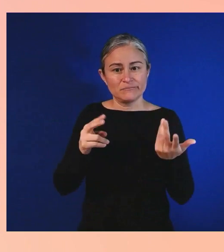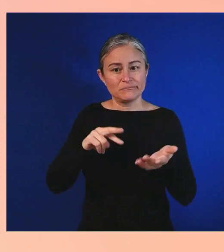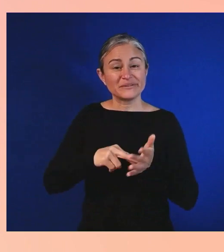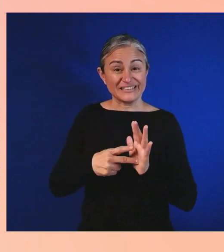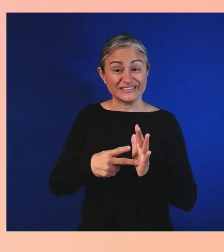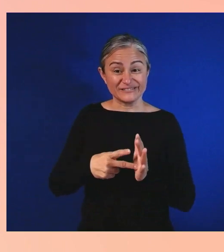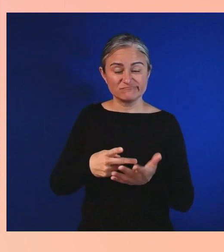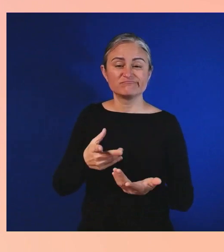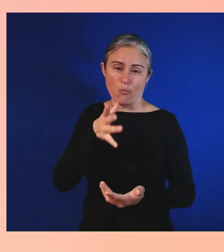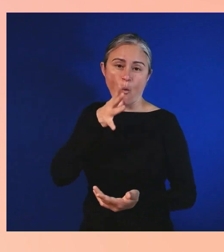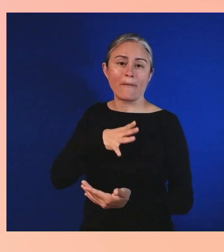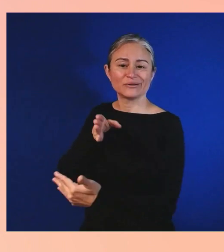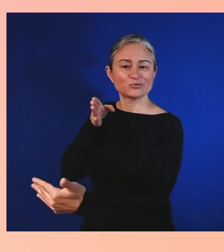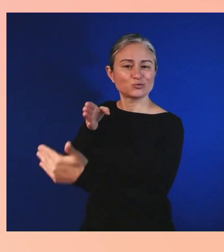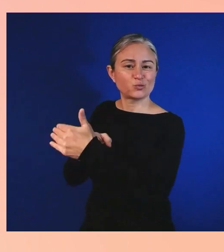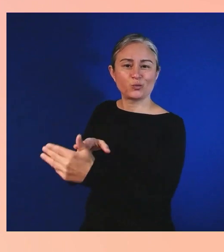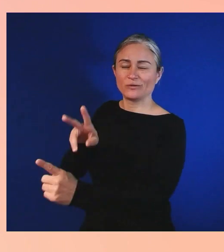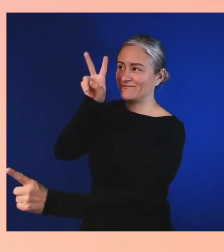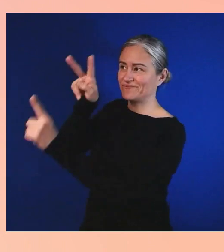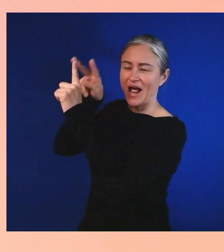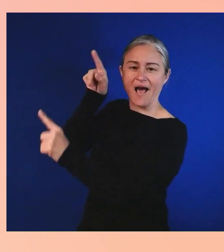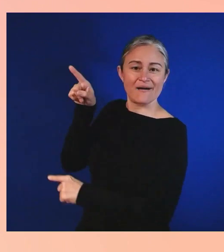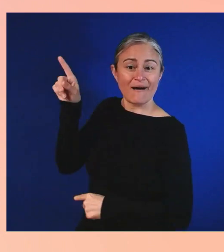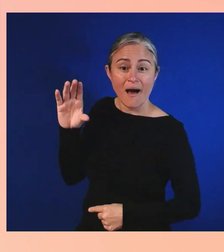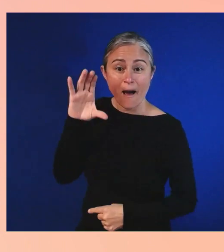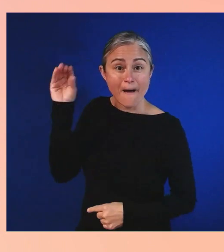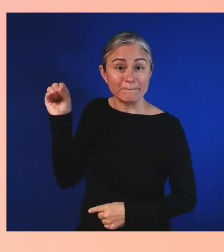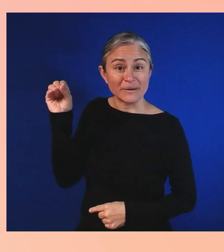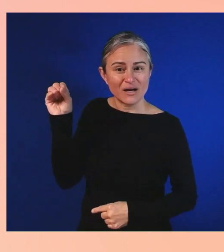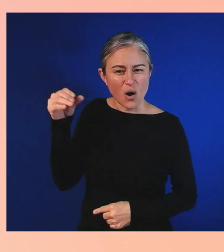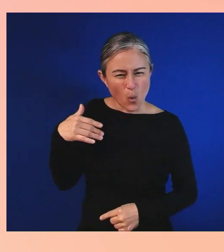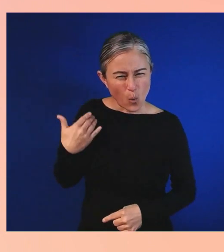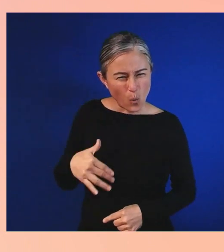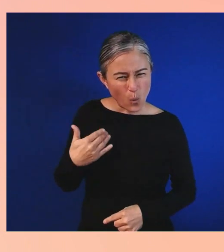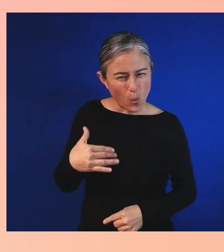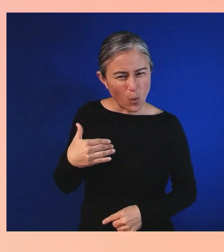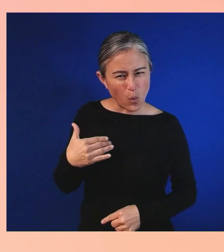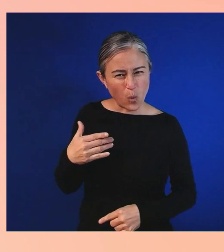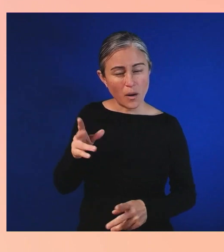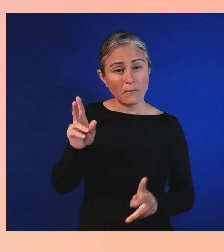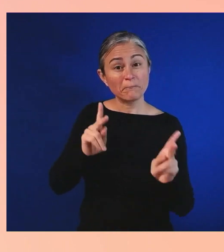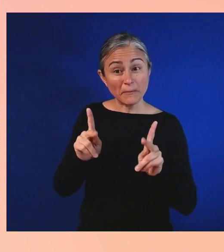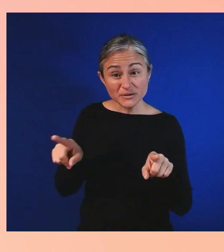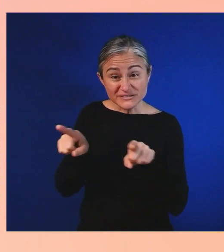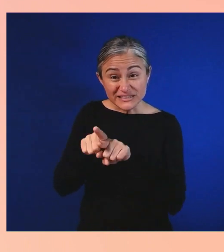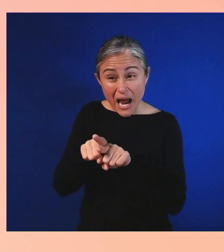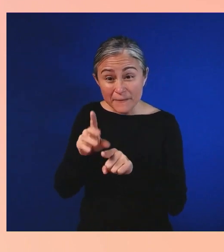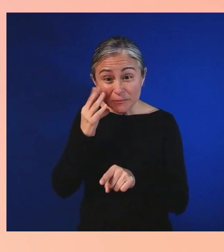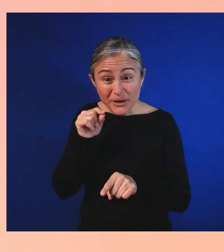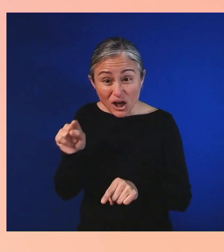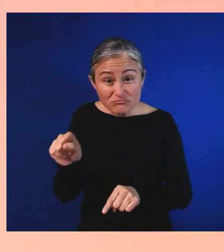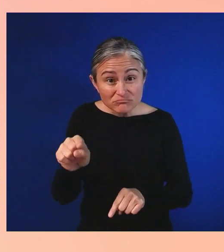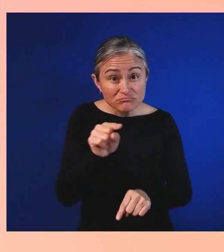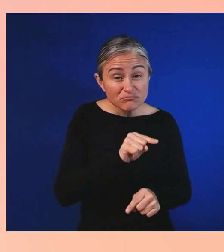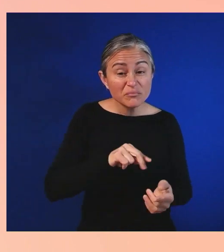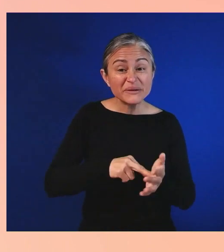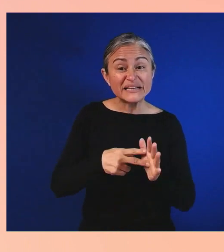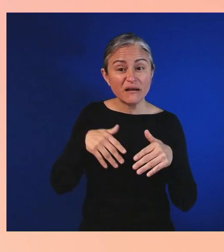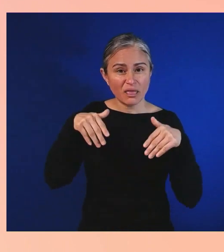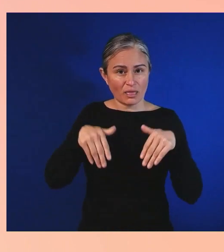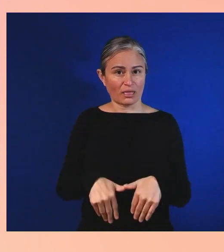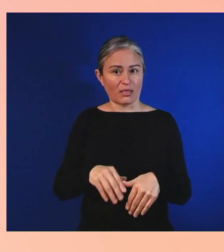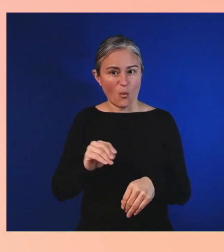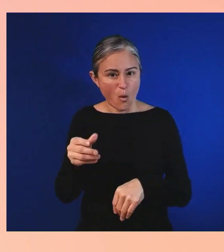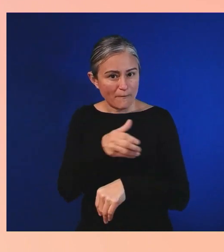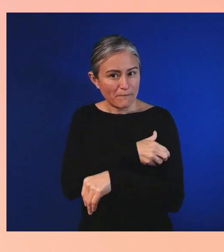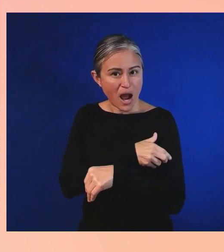to file a lawsuit against a massive corporation. So it really starts at home. It really starts with employers putting